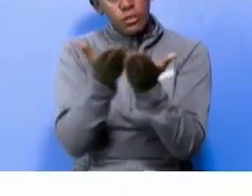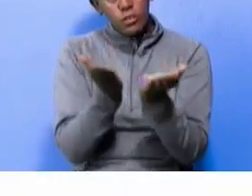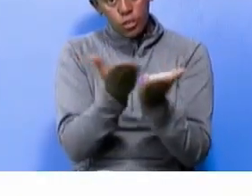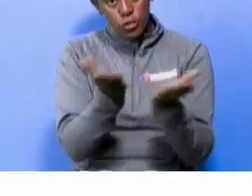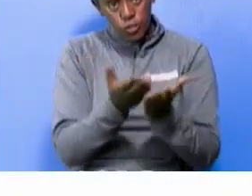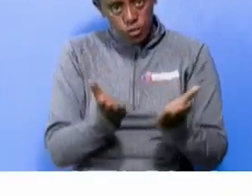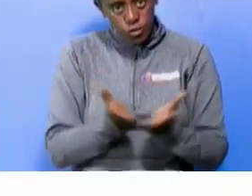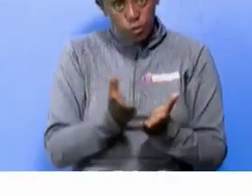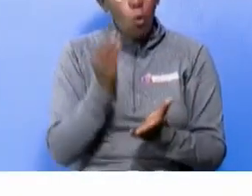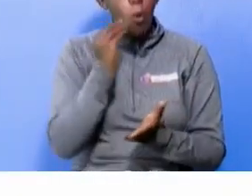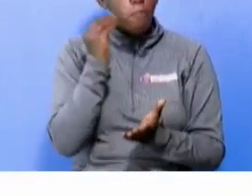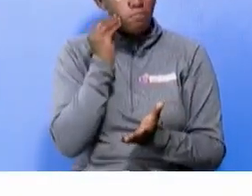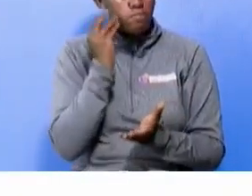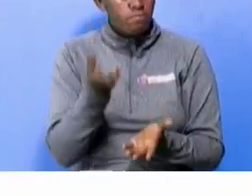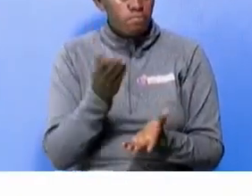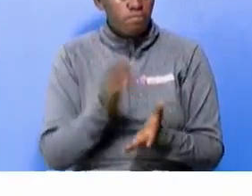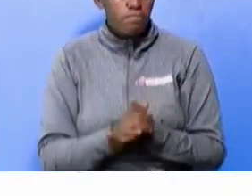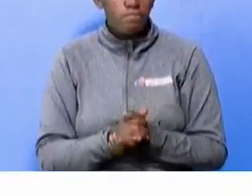at home.